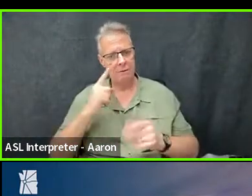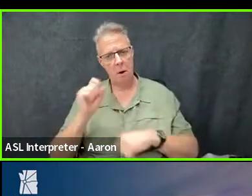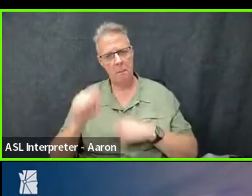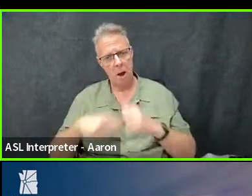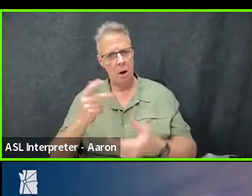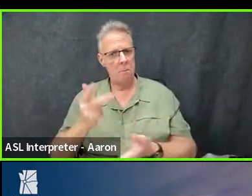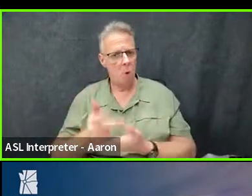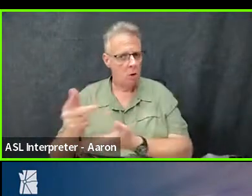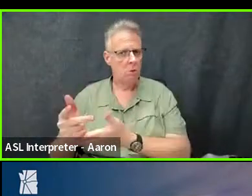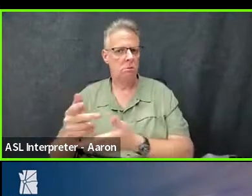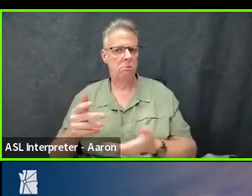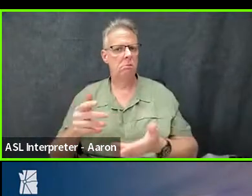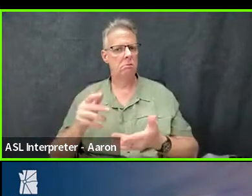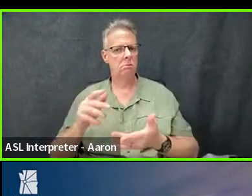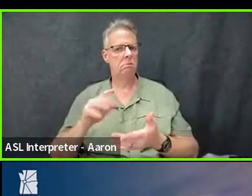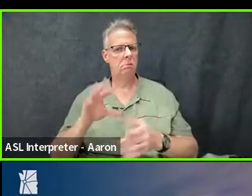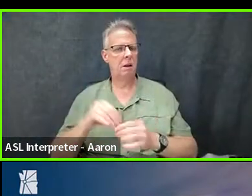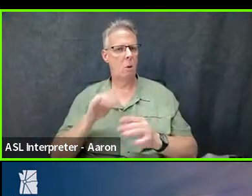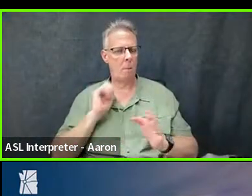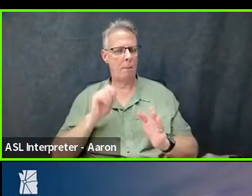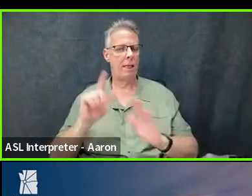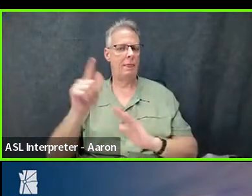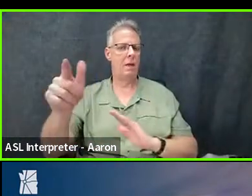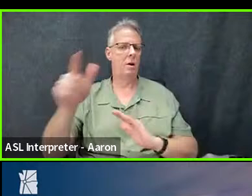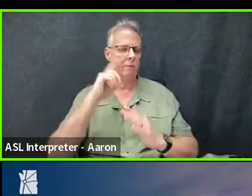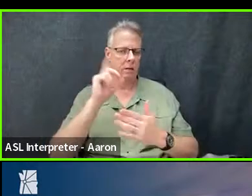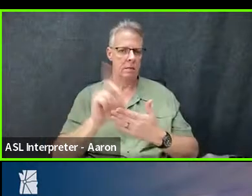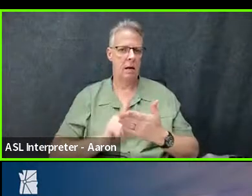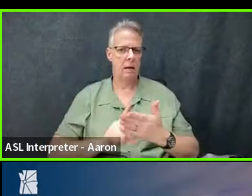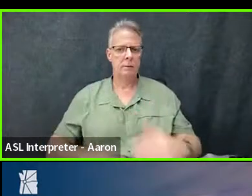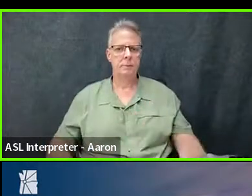like that are kind of come along a little later in the design.